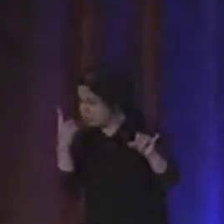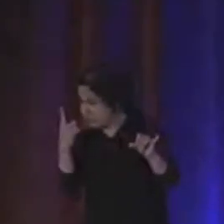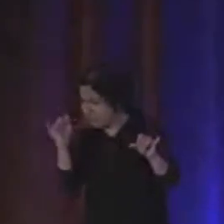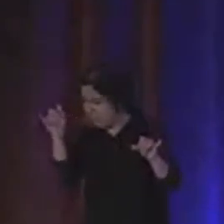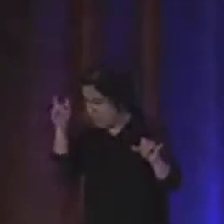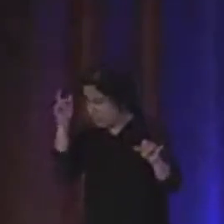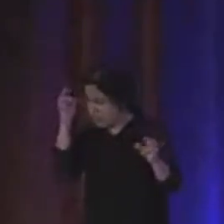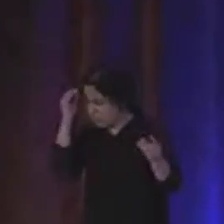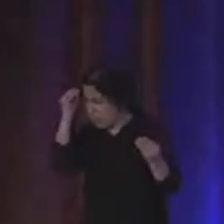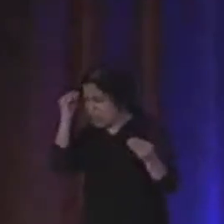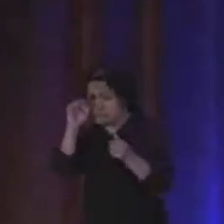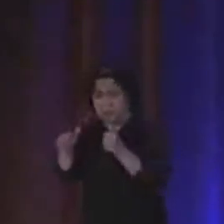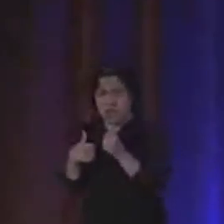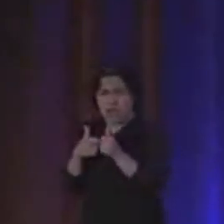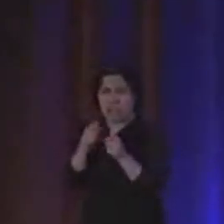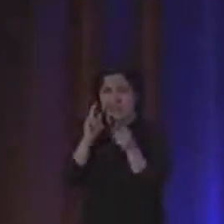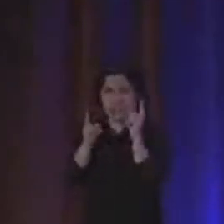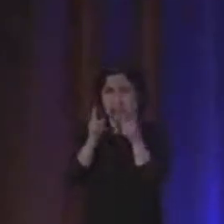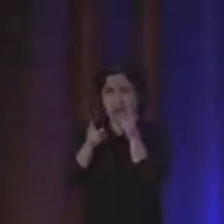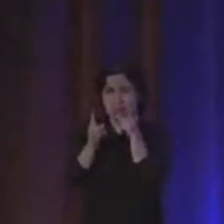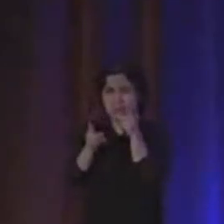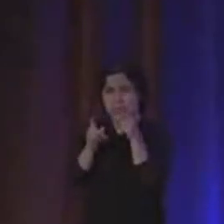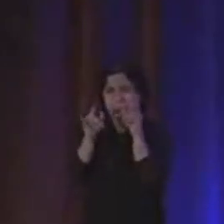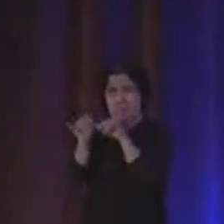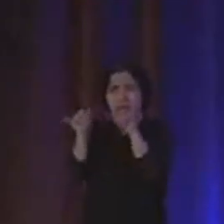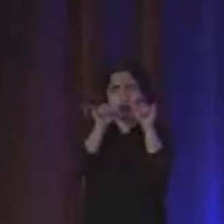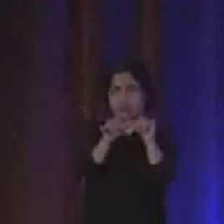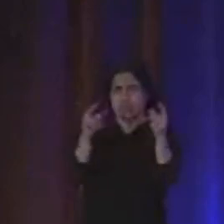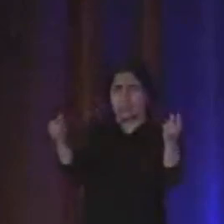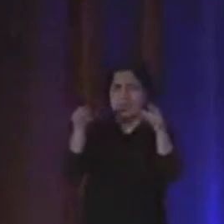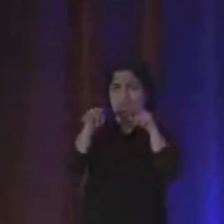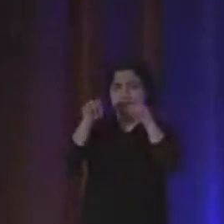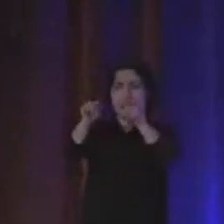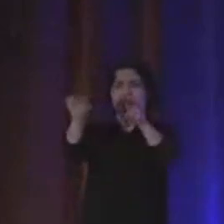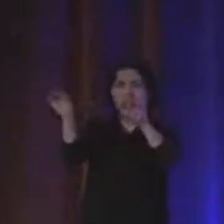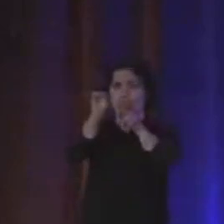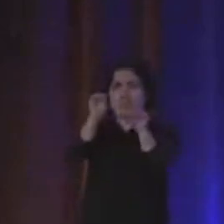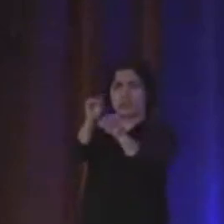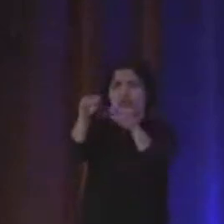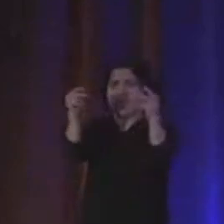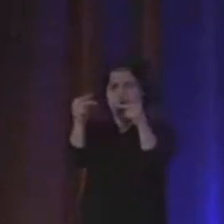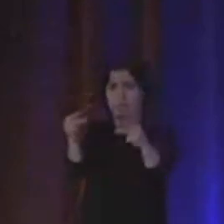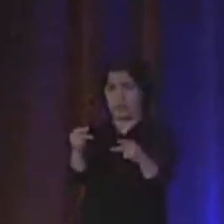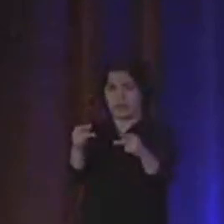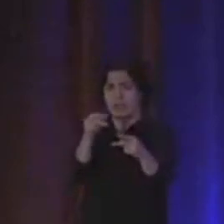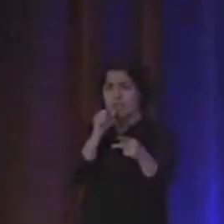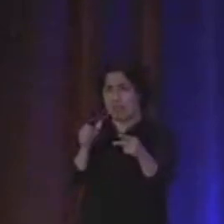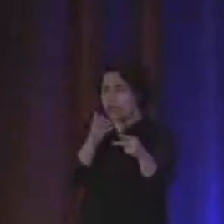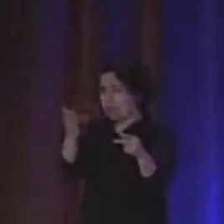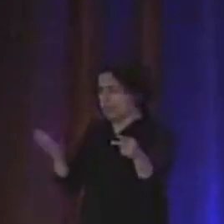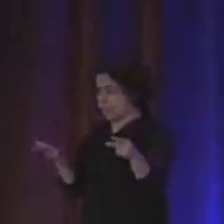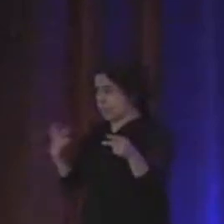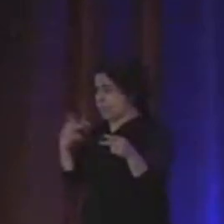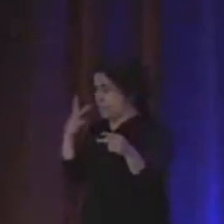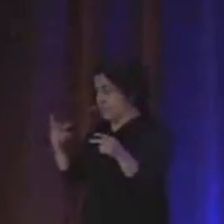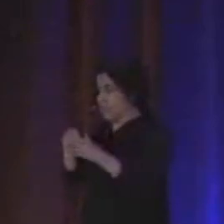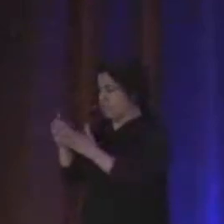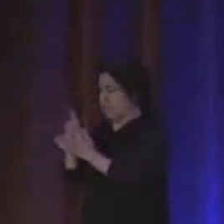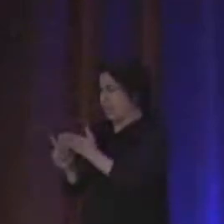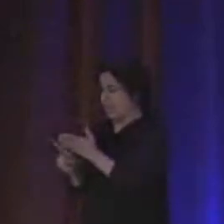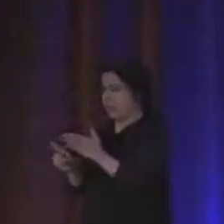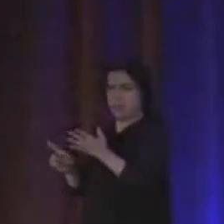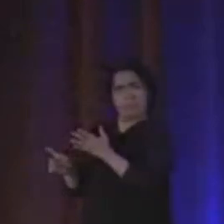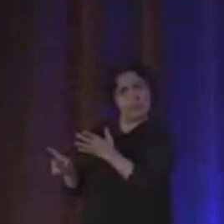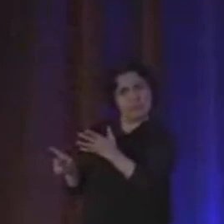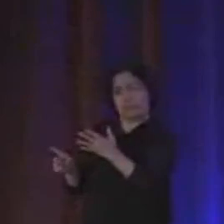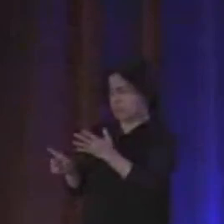that's behind these two patterns that are being coded versus what's you see in a design.